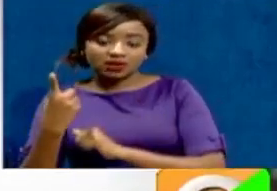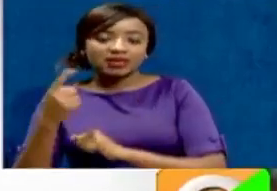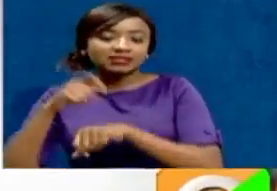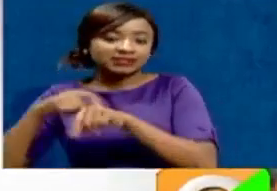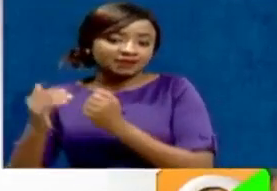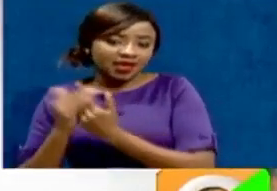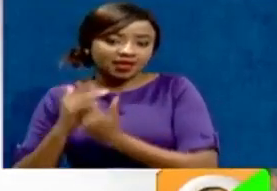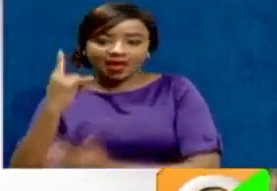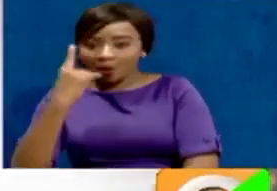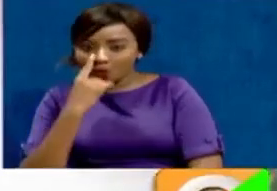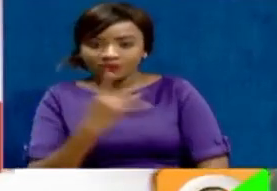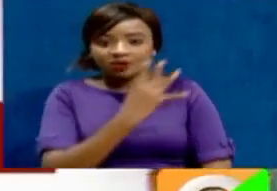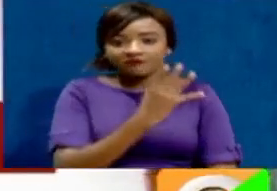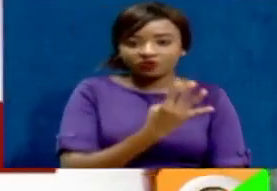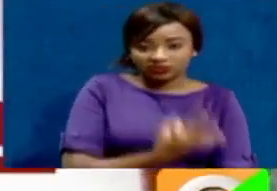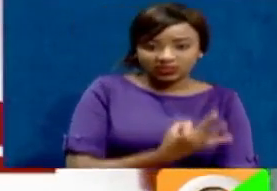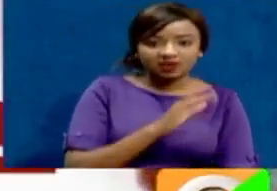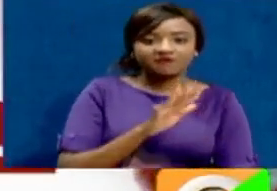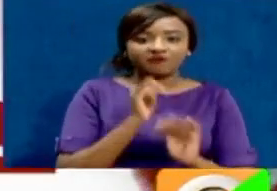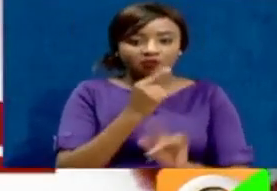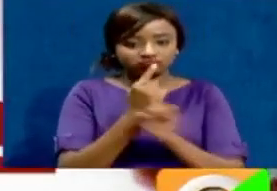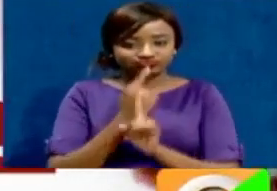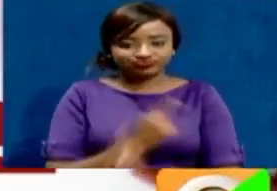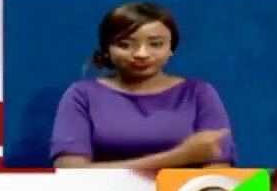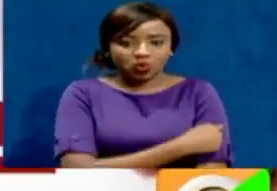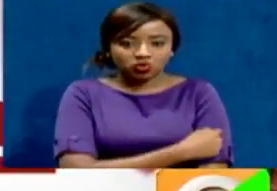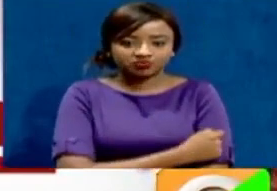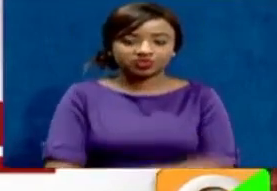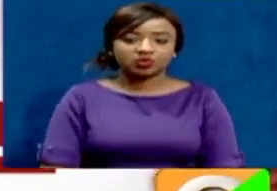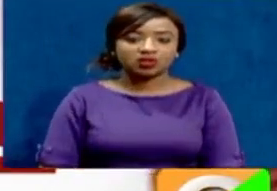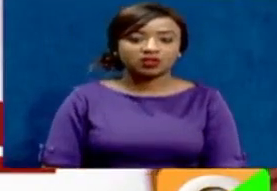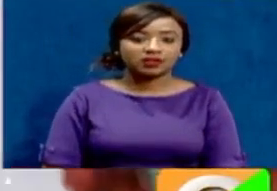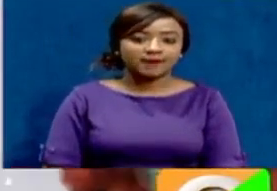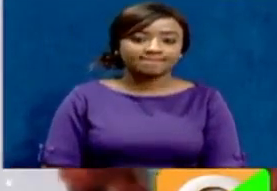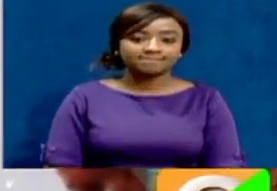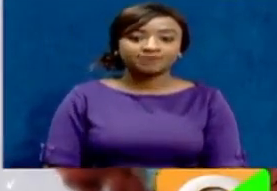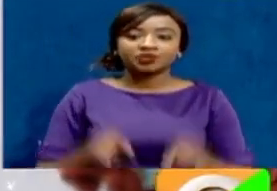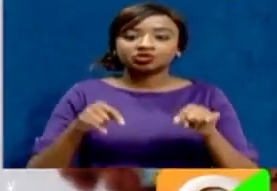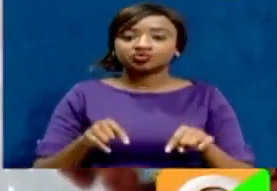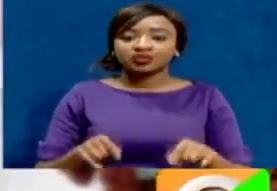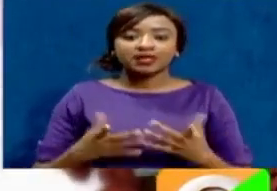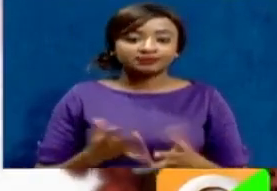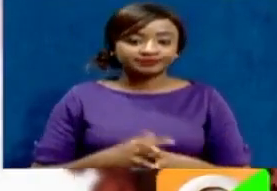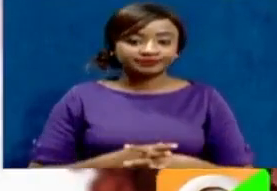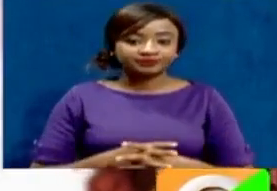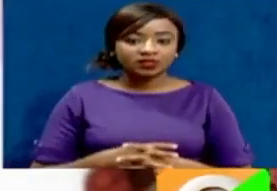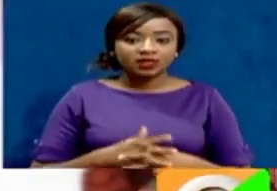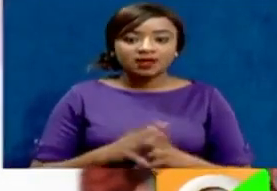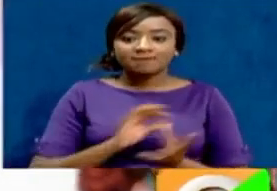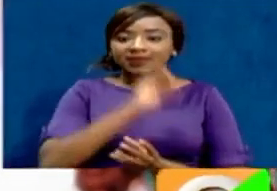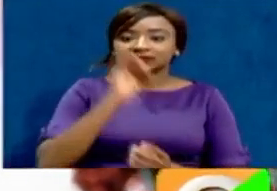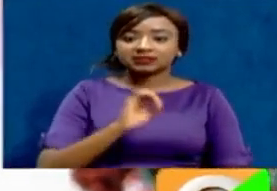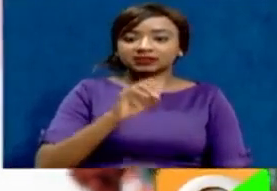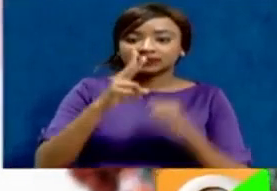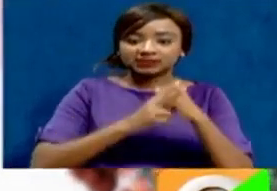care-based program, while 43 have been discharged from various hospitals across the entire country. Today's positivity rate was